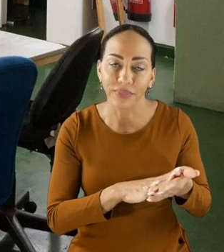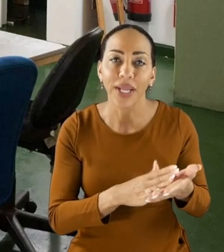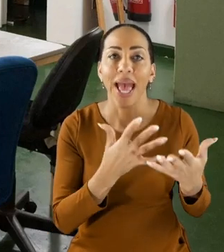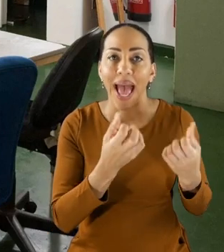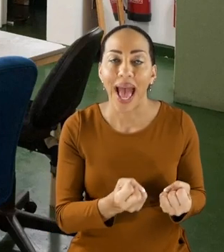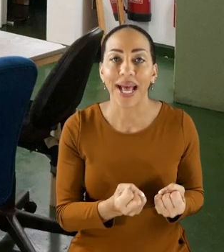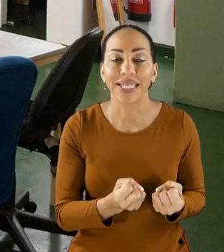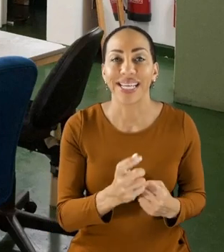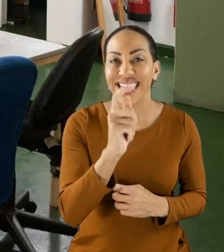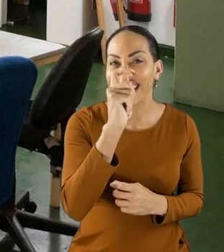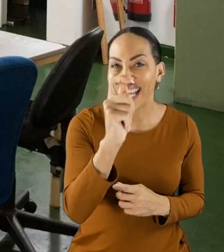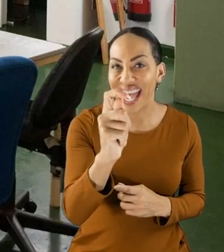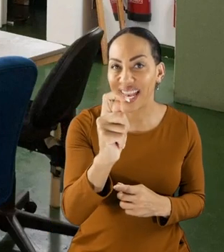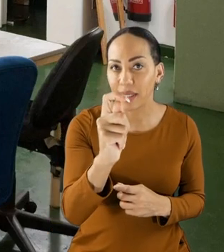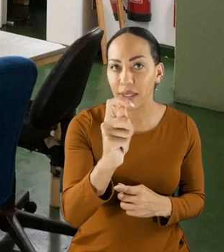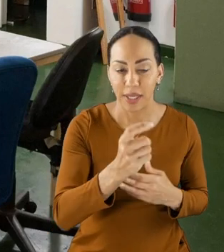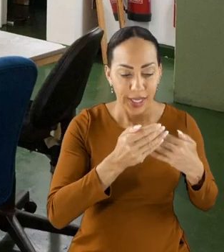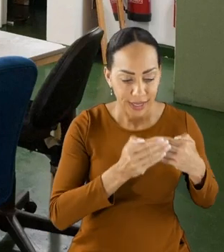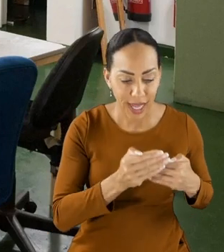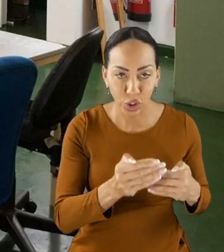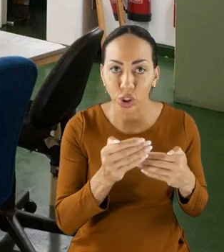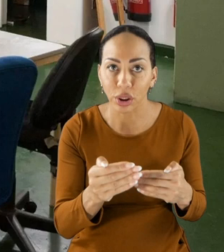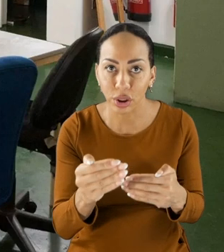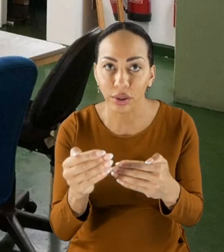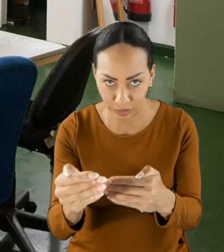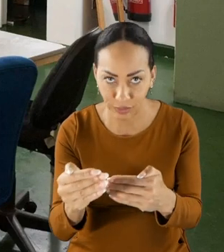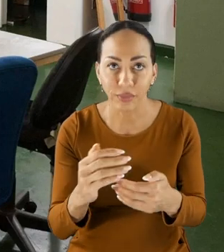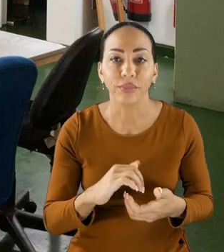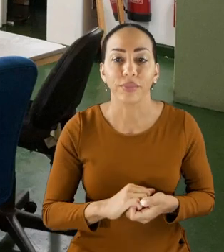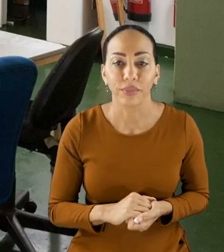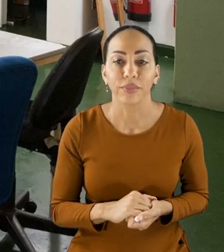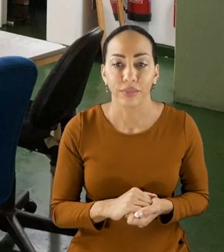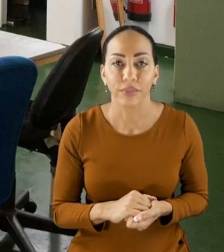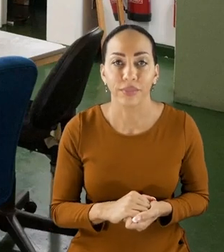had 3 months, and we did 10 sessions with them.